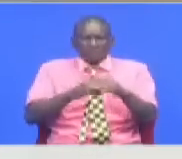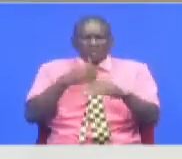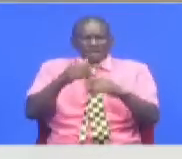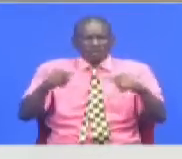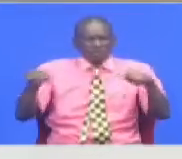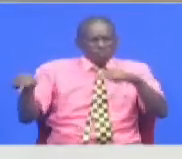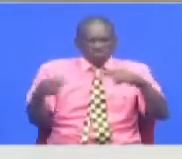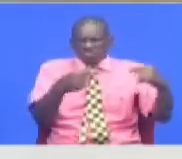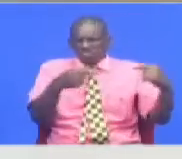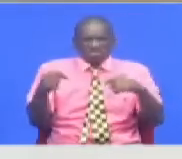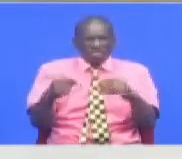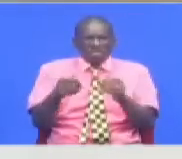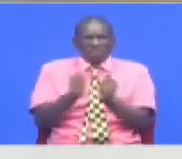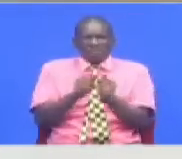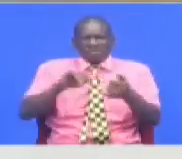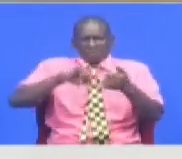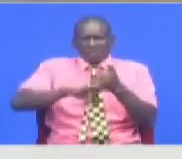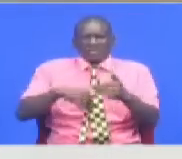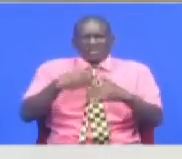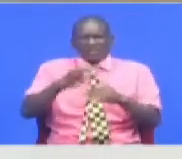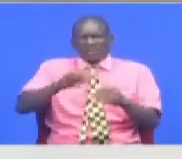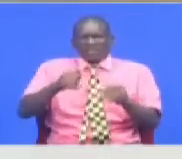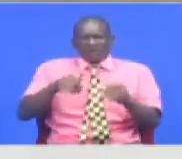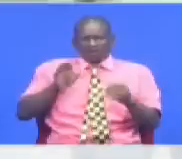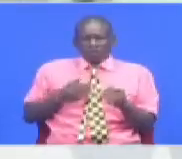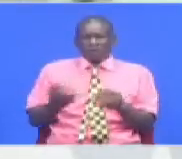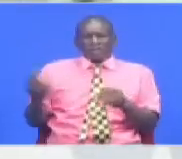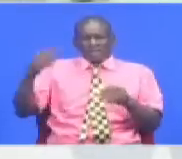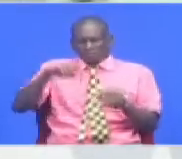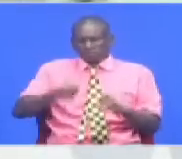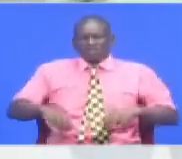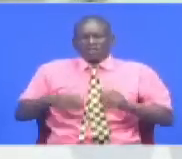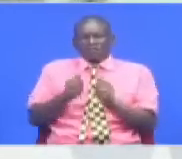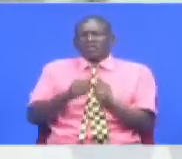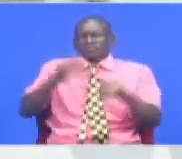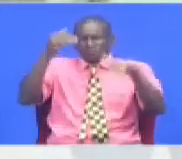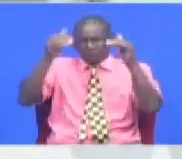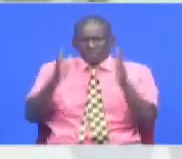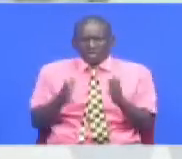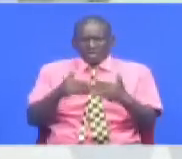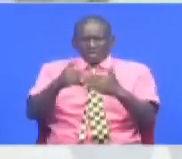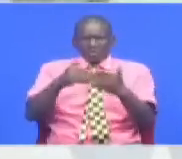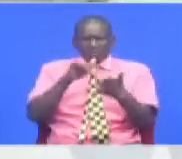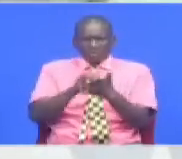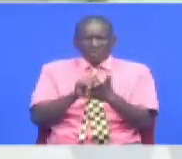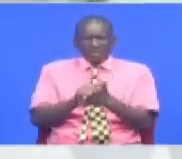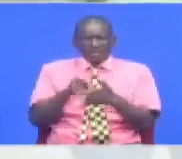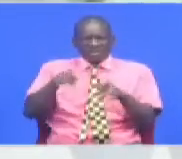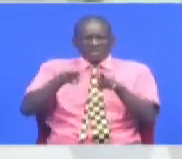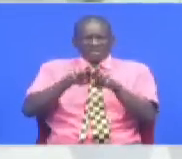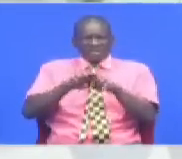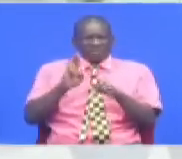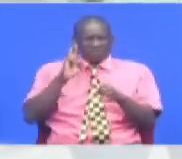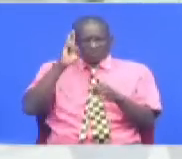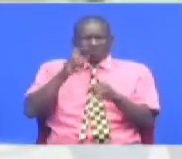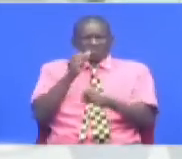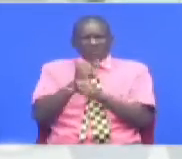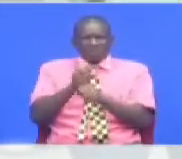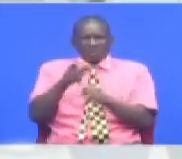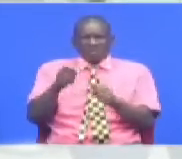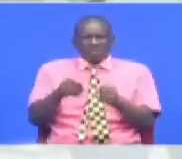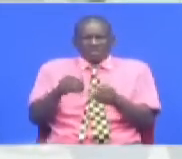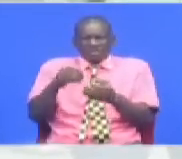another woman came into the picture who he had been cohabitating with. Initially, it's the same reason why he had actually rented this house,